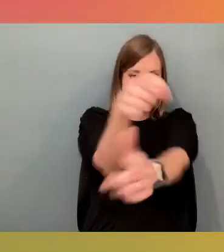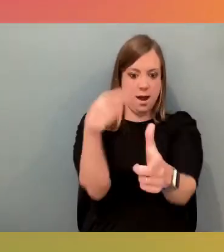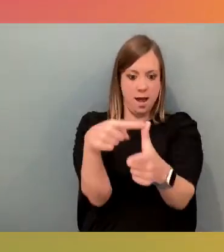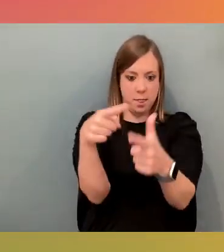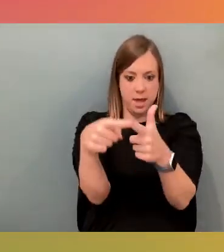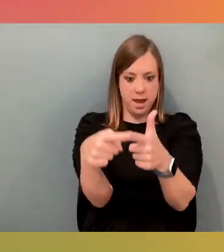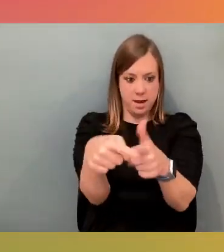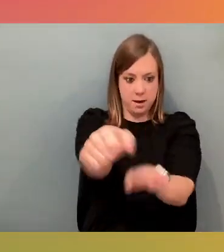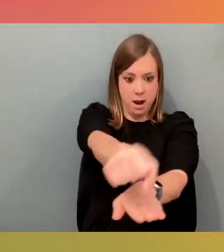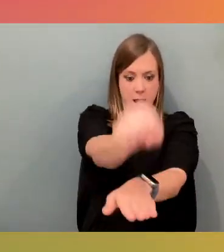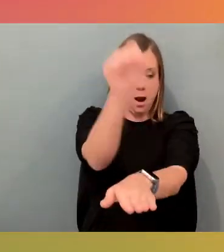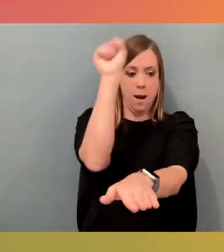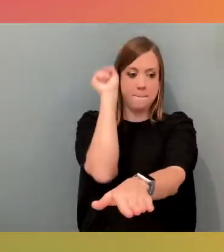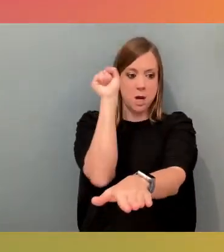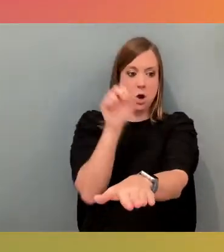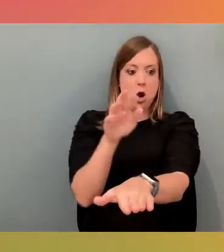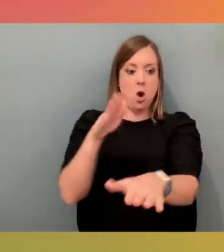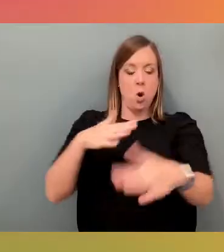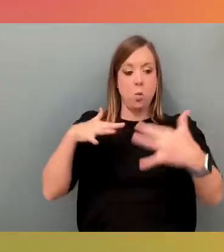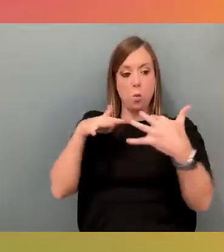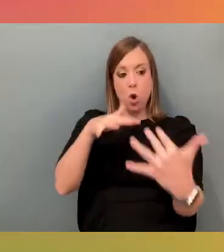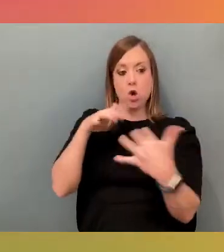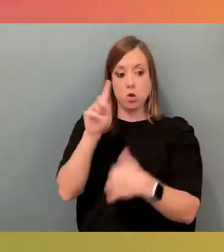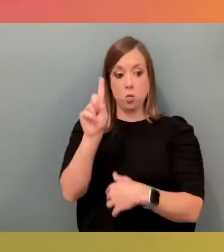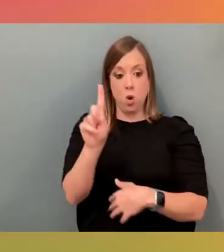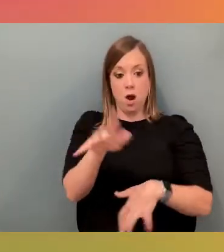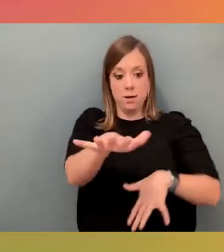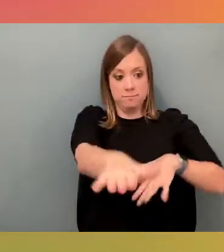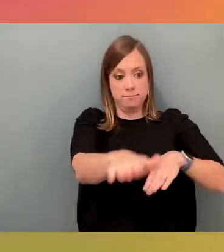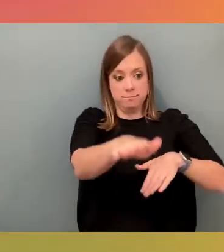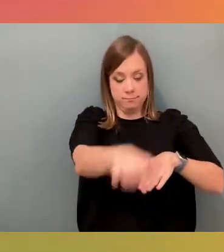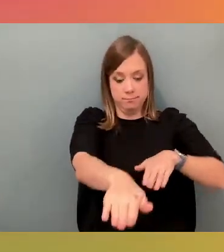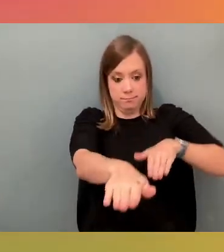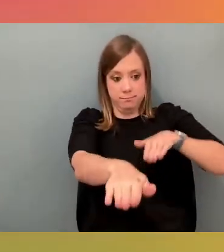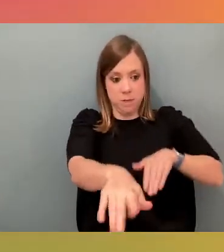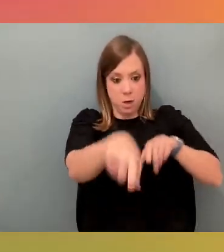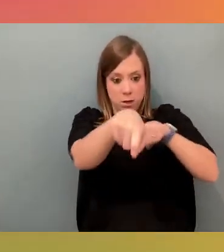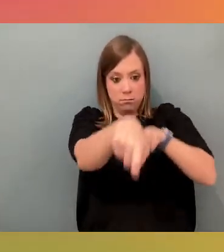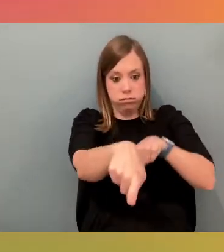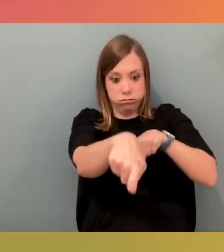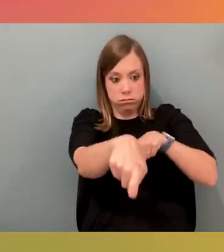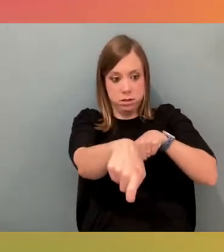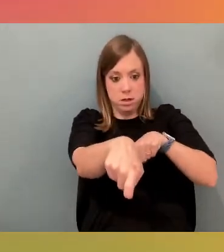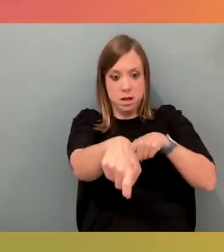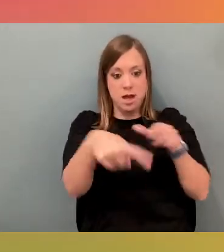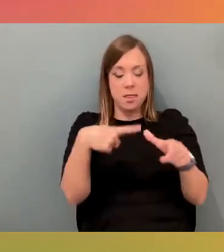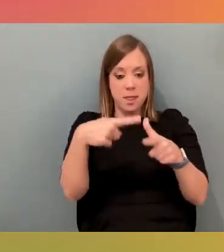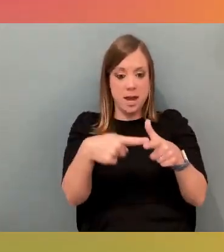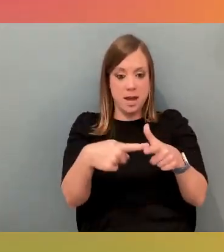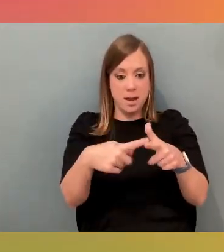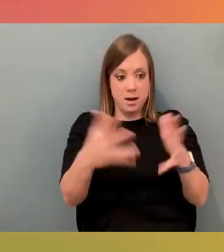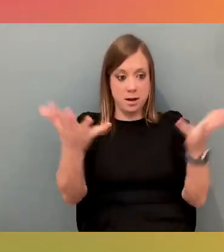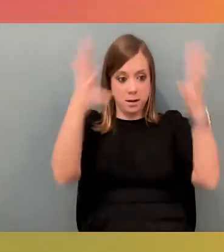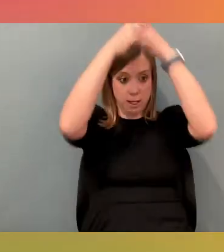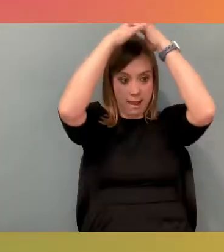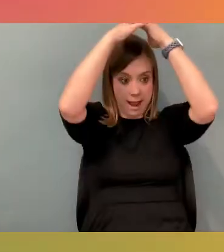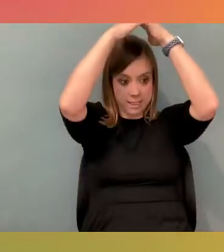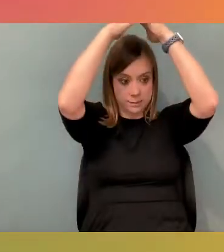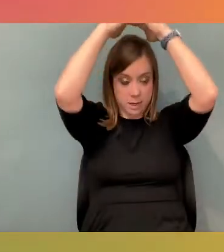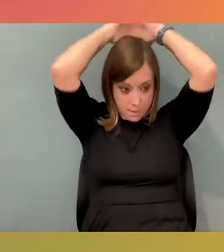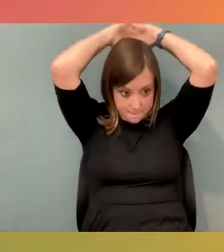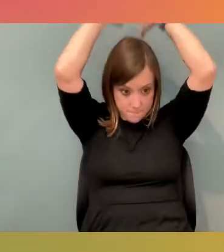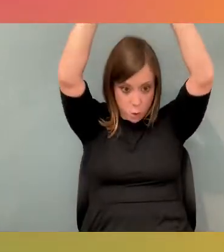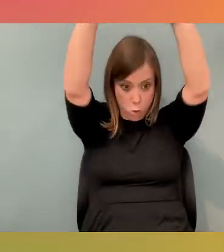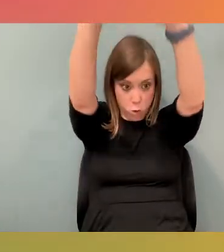Rooting down through that back foot. Clasp the hands behind the back with the left thumb on top. Squeeze the shoulder blades. Inhale, open the heart, and